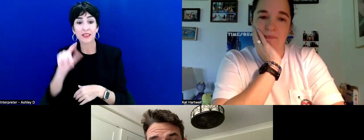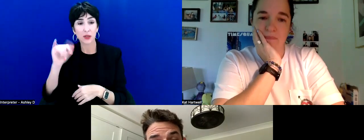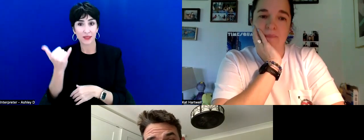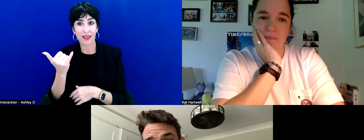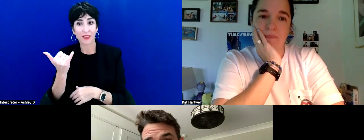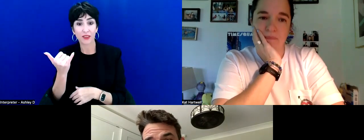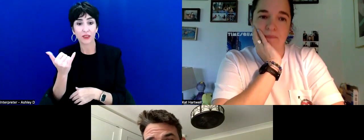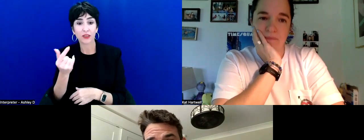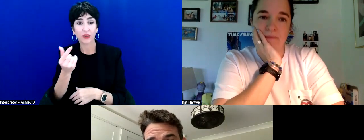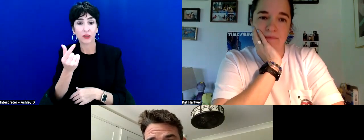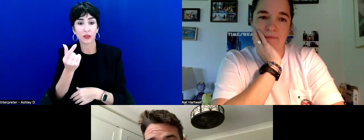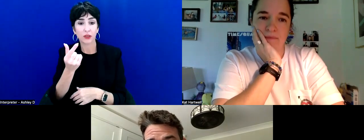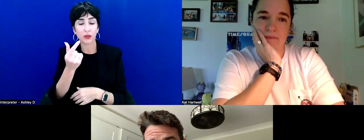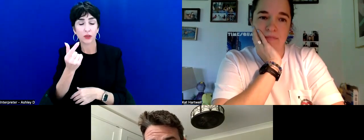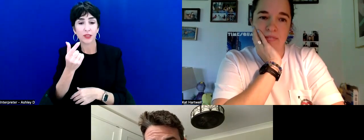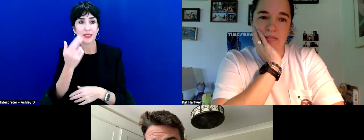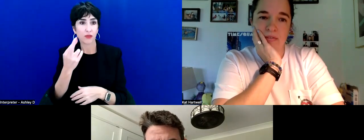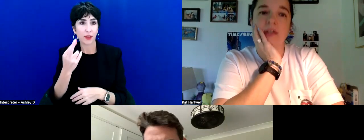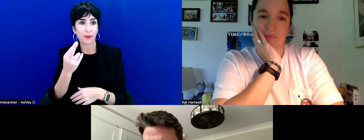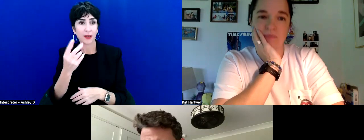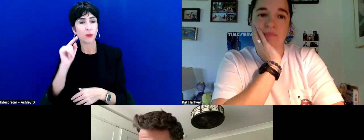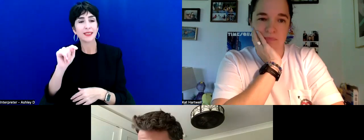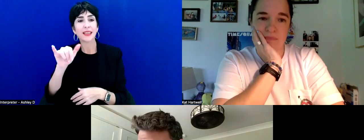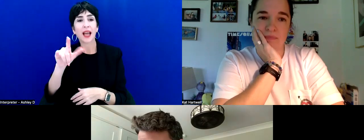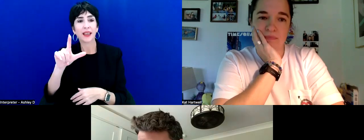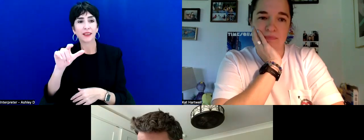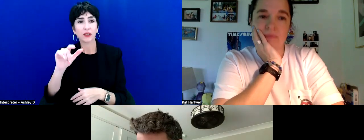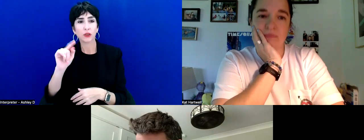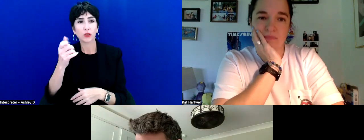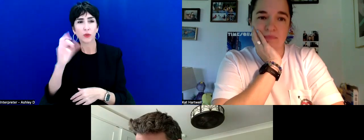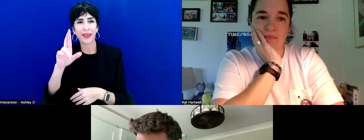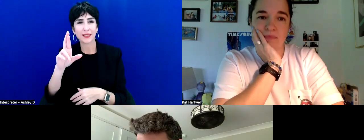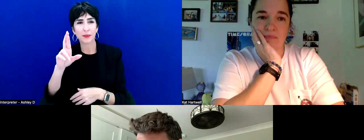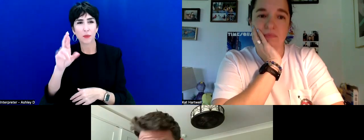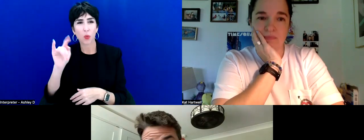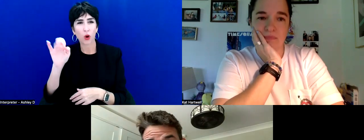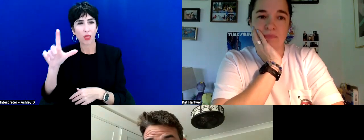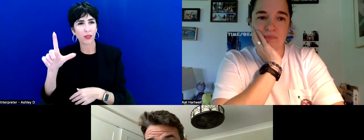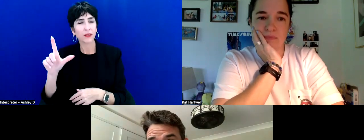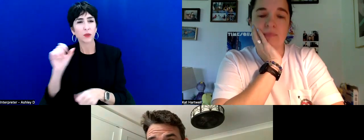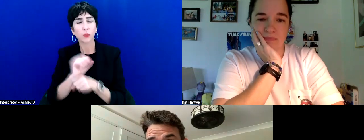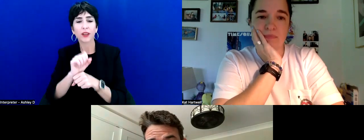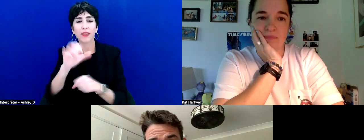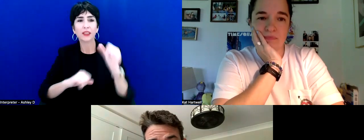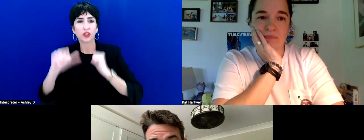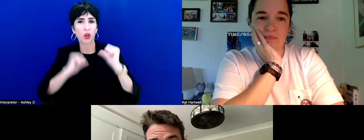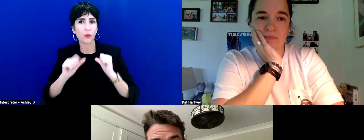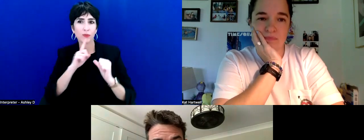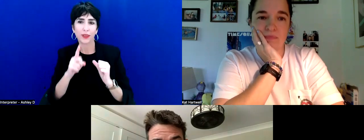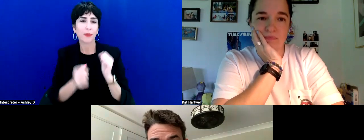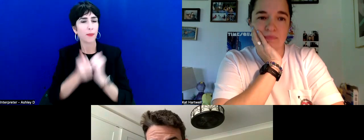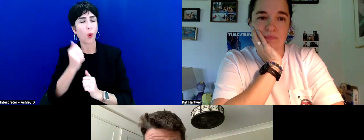Graham Okay. Wardle, he's still a really good friend of mine, and he's a great guy. And working on that show actually was still one of my